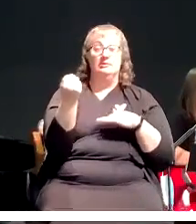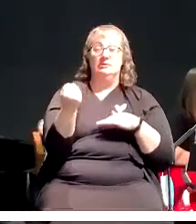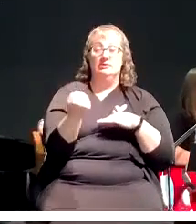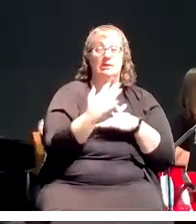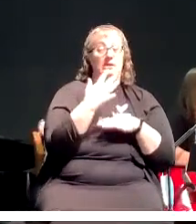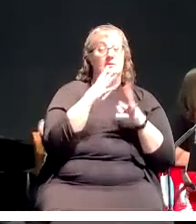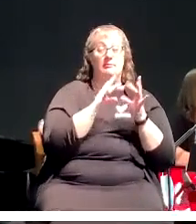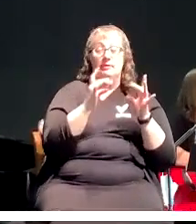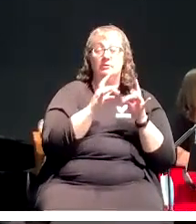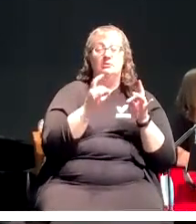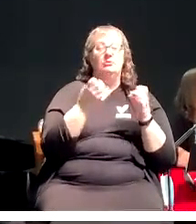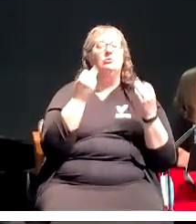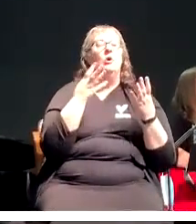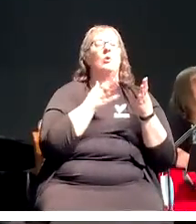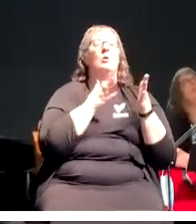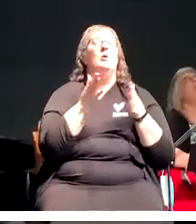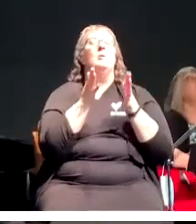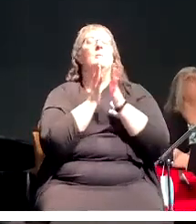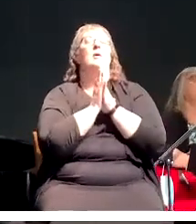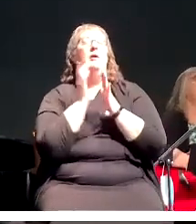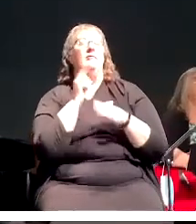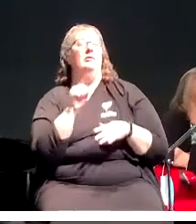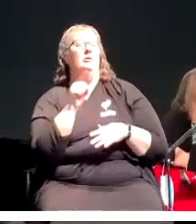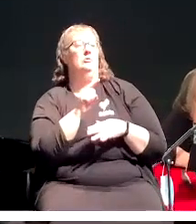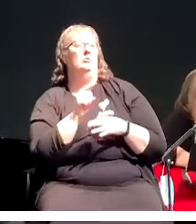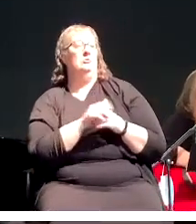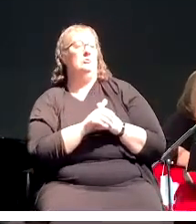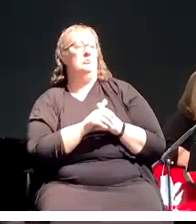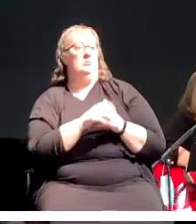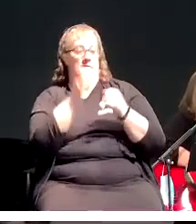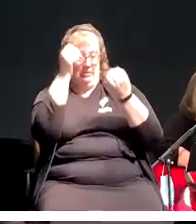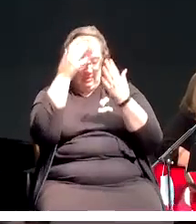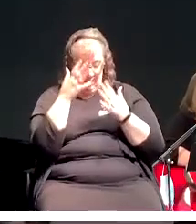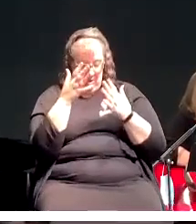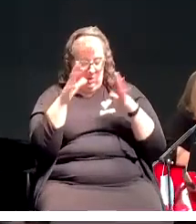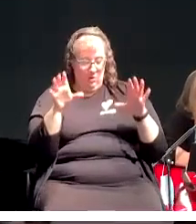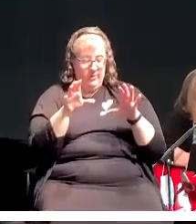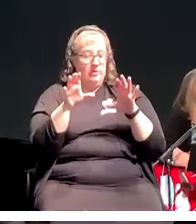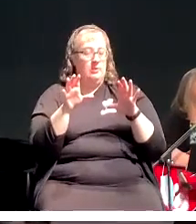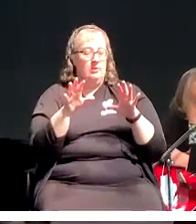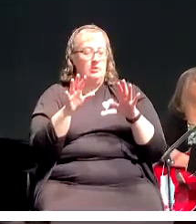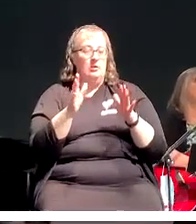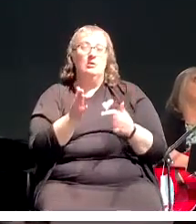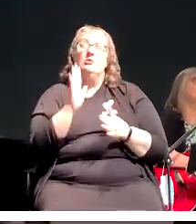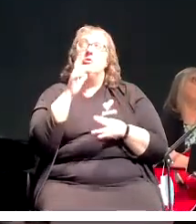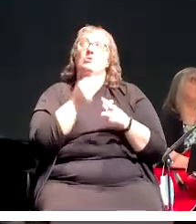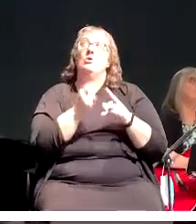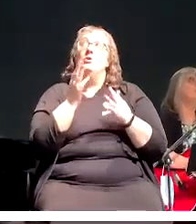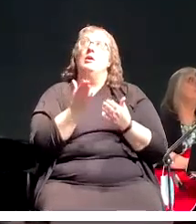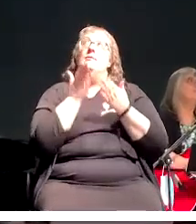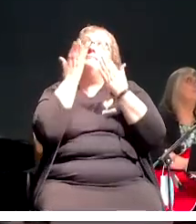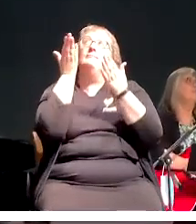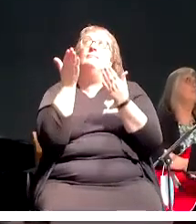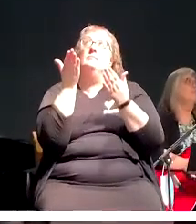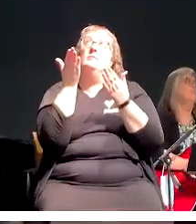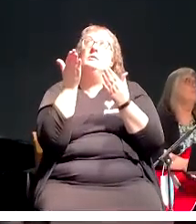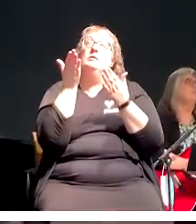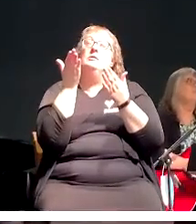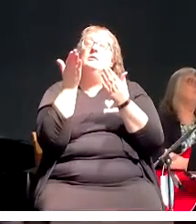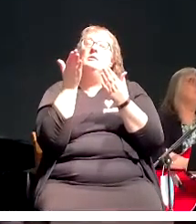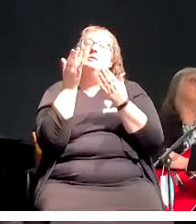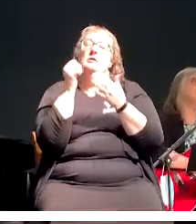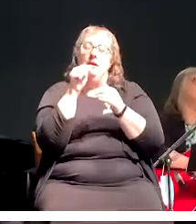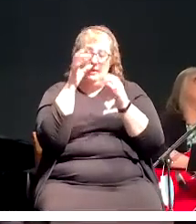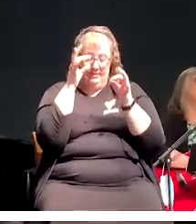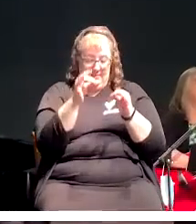message. There's so many ways that we can pray for you. Just let us know what we can do to lift up your name to God. If you have